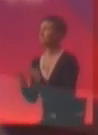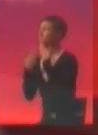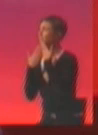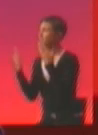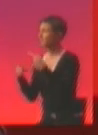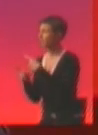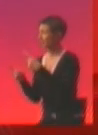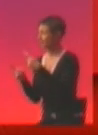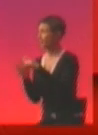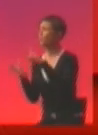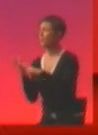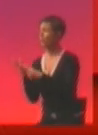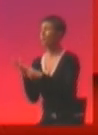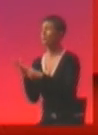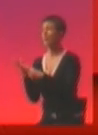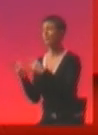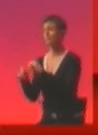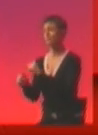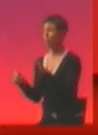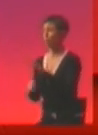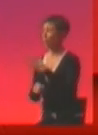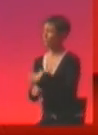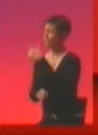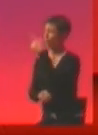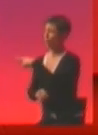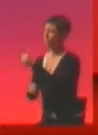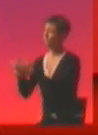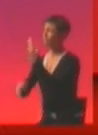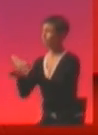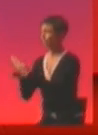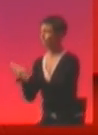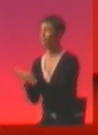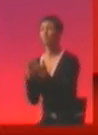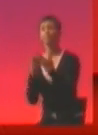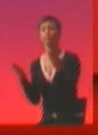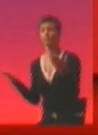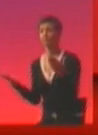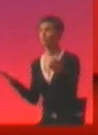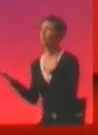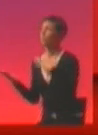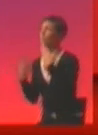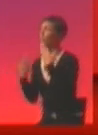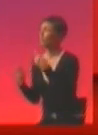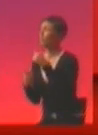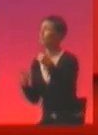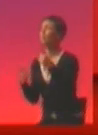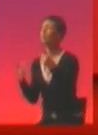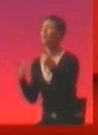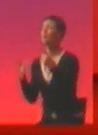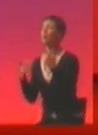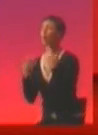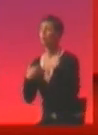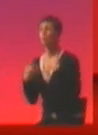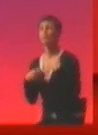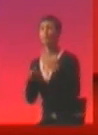Thank you very much, Darren, and we all of us wish you well in finding work. Conference, can I thank the Prosperity and Work